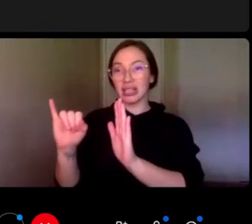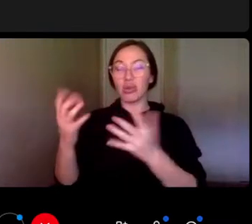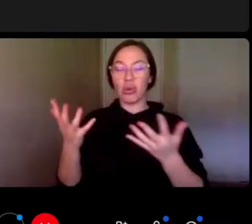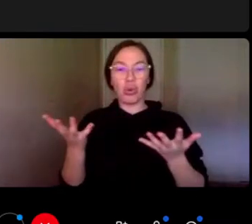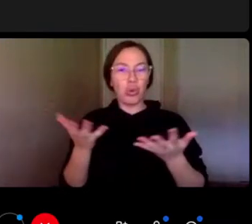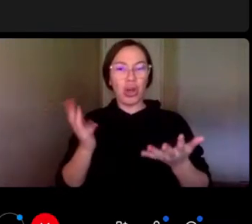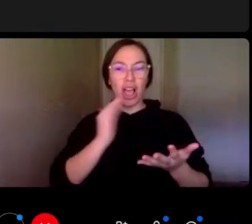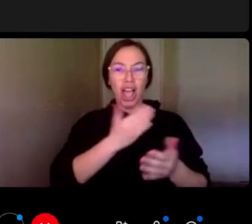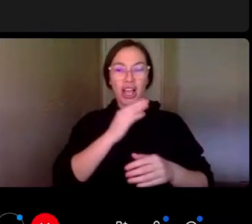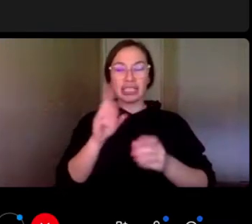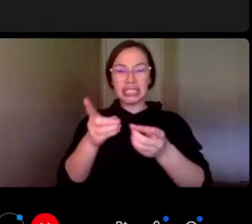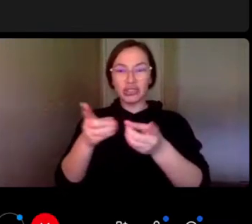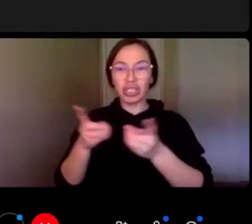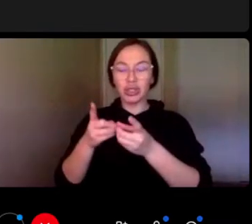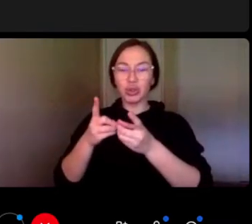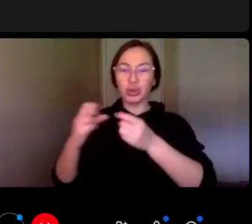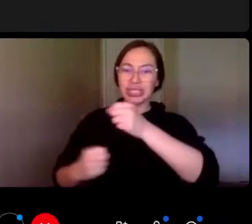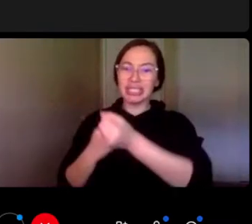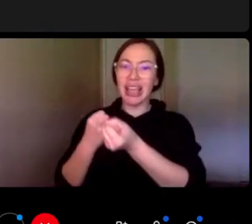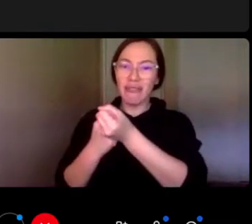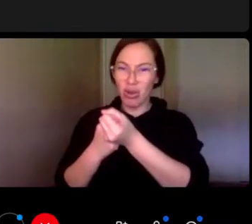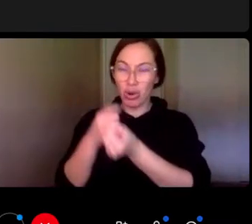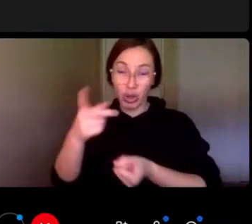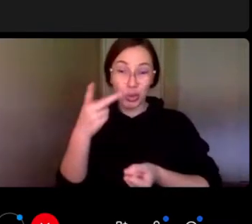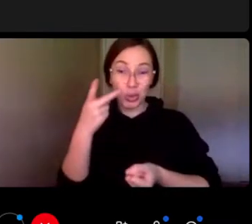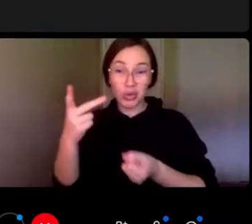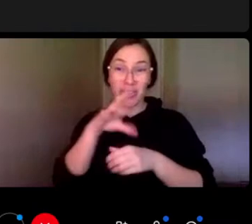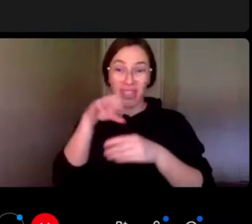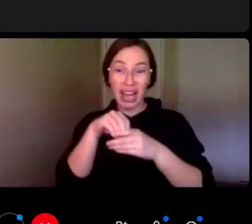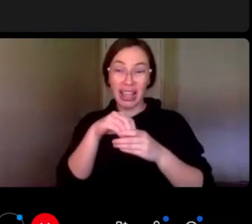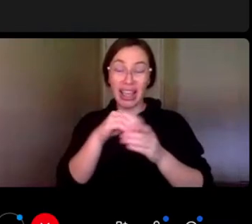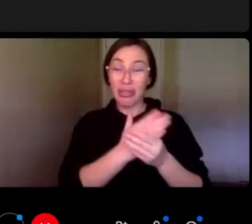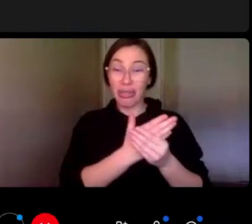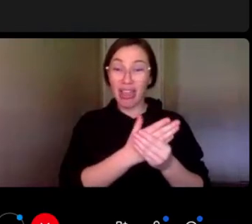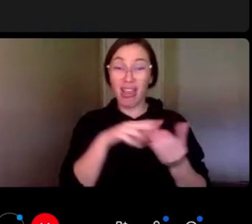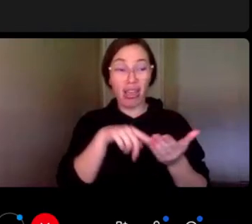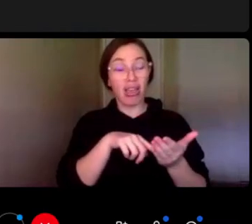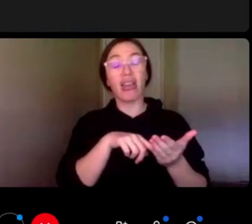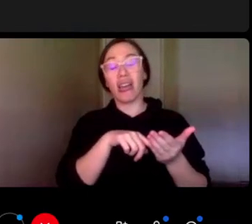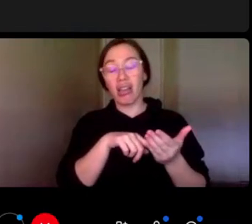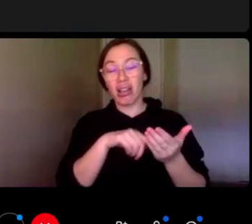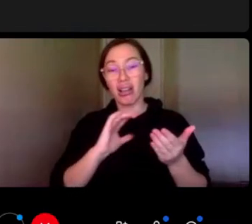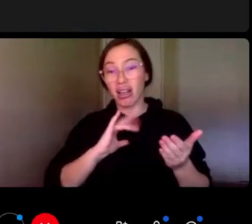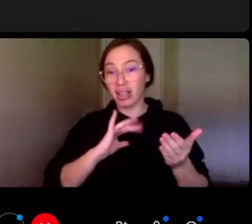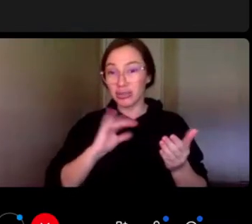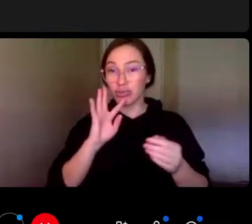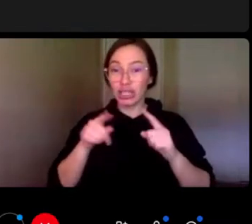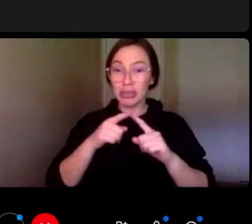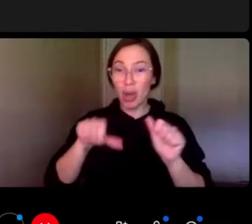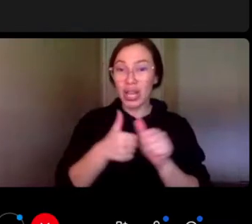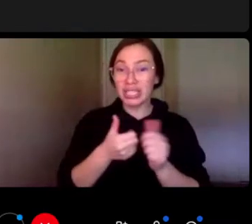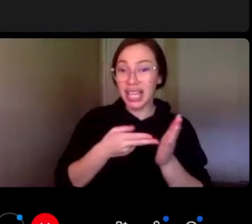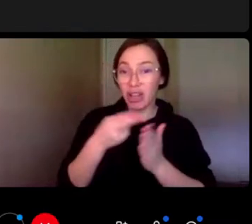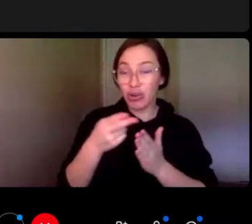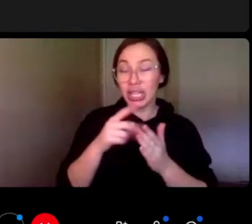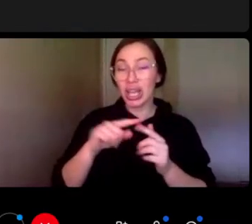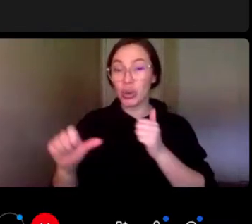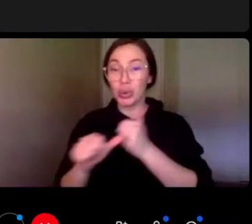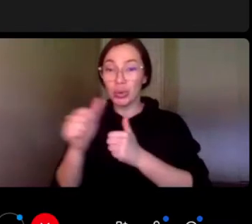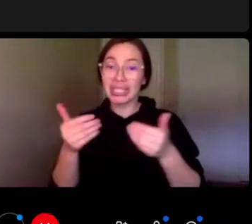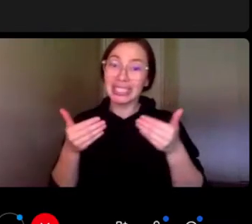district to stand for? And you see that in there. And it's awesome because it talks about integrity,